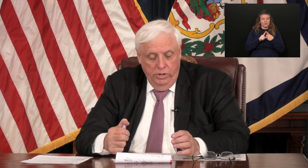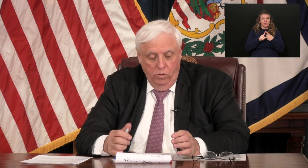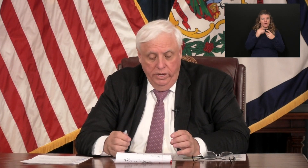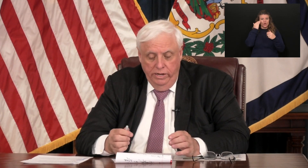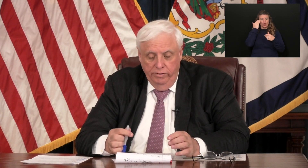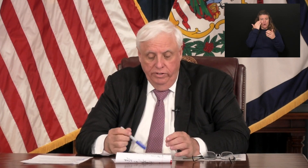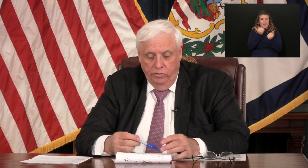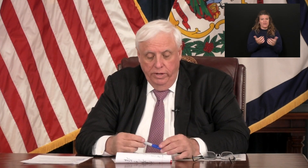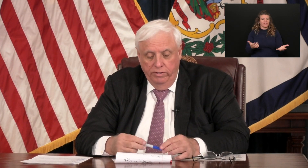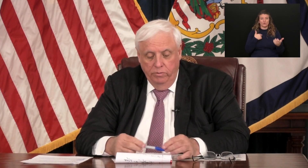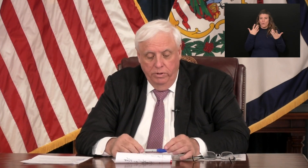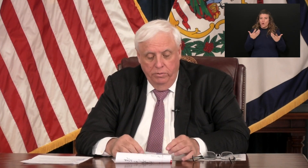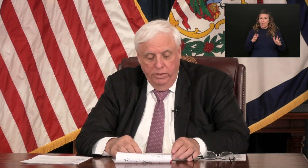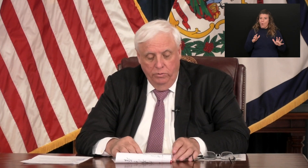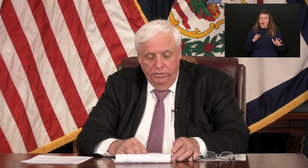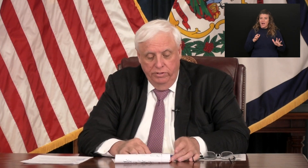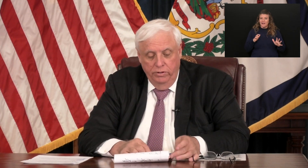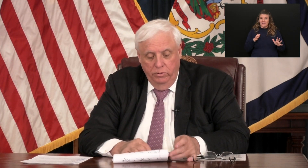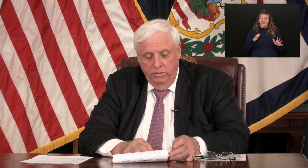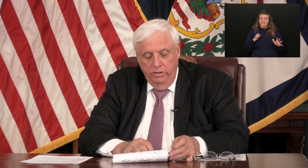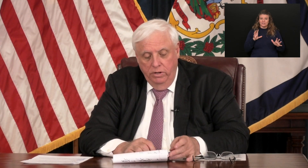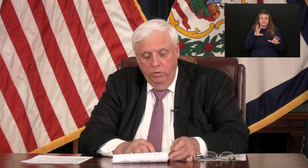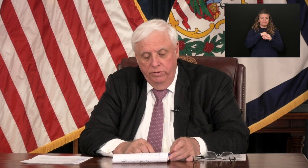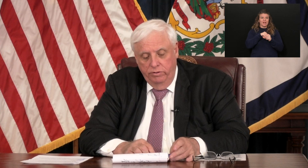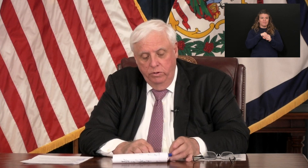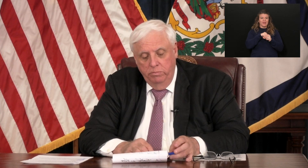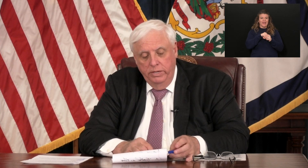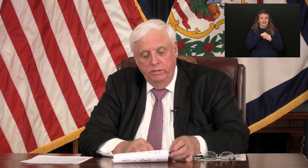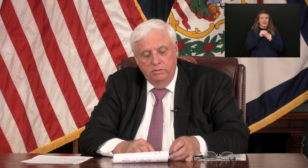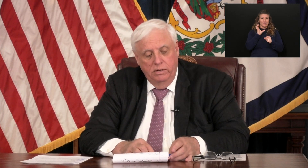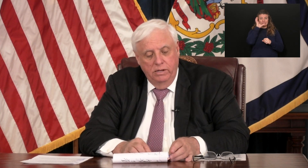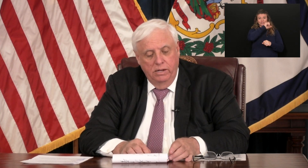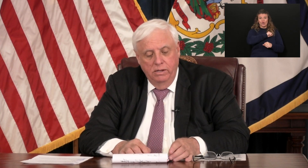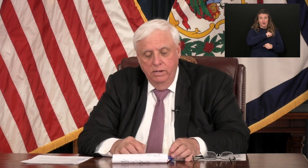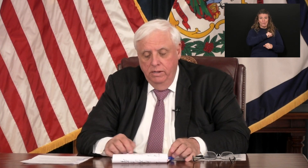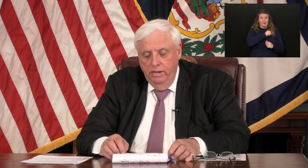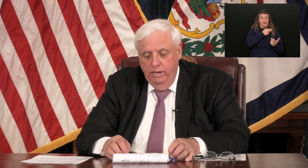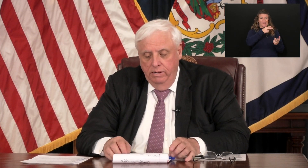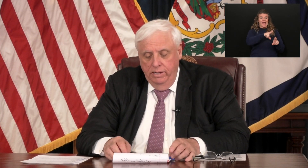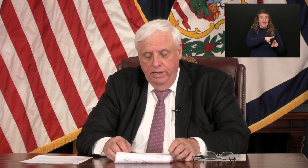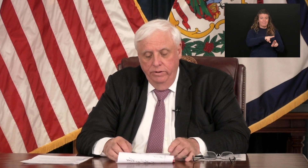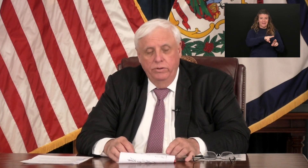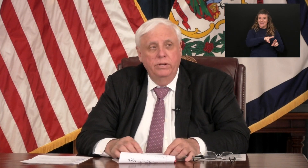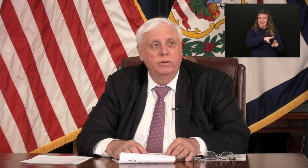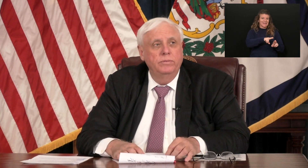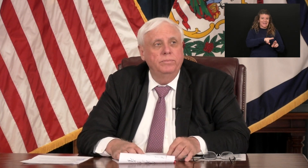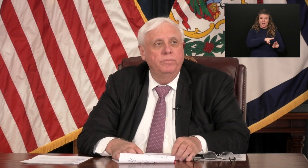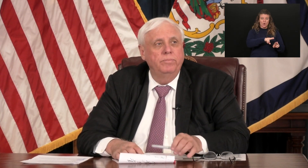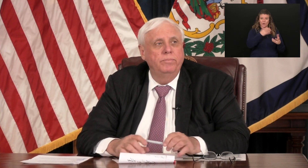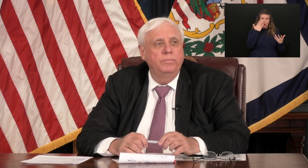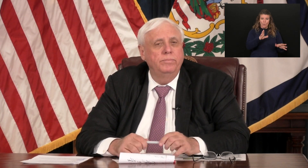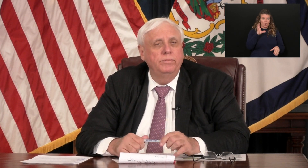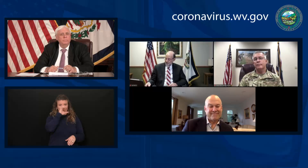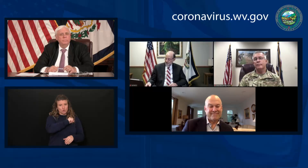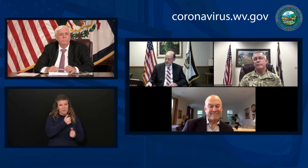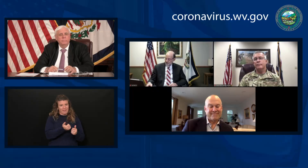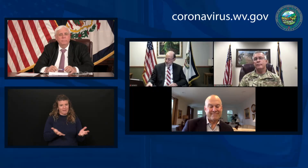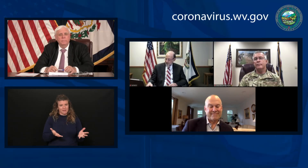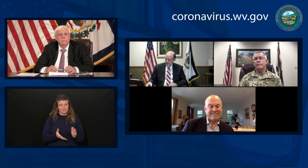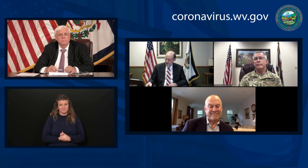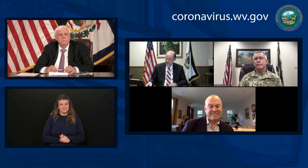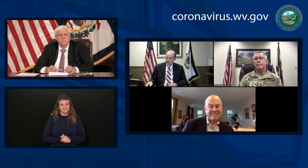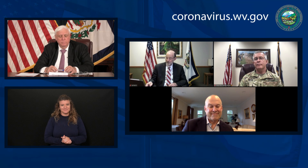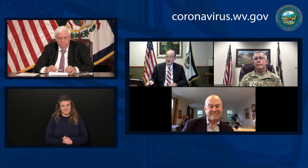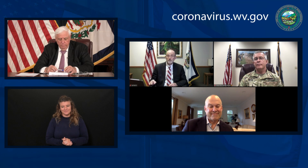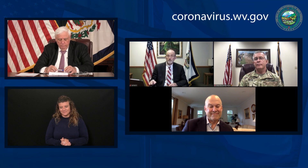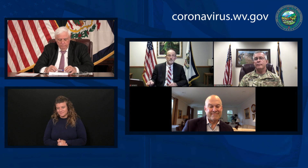so we don't get in a situation where we don't assume, and you know what assume means, and I do too. All right,